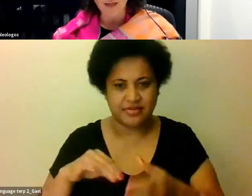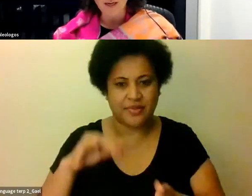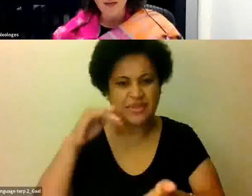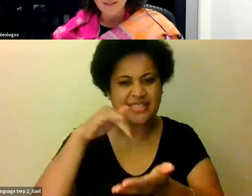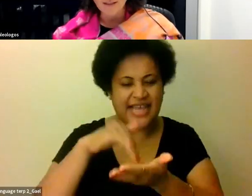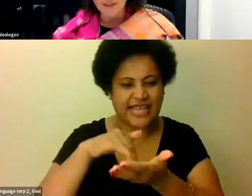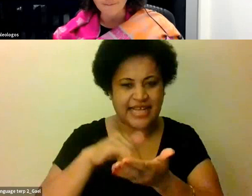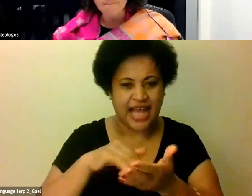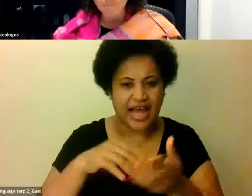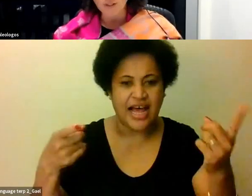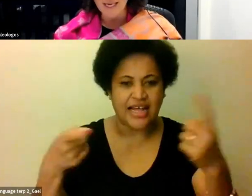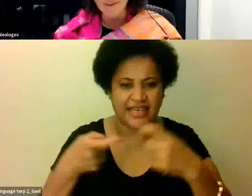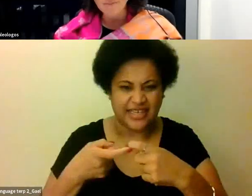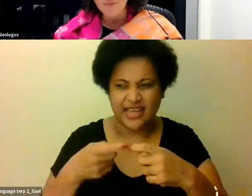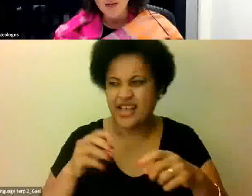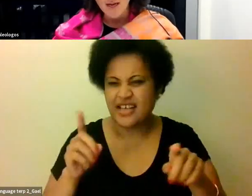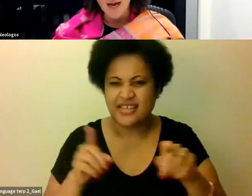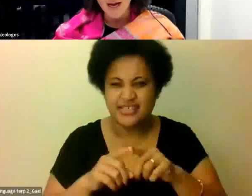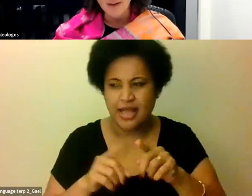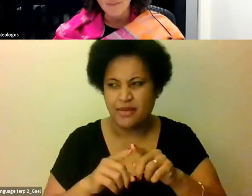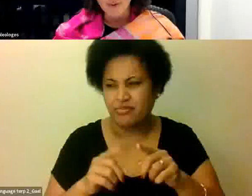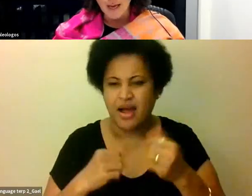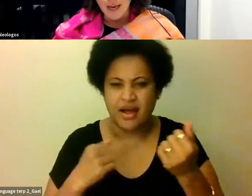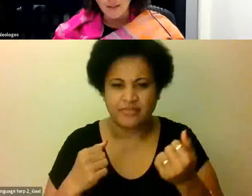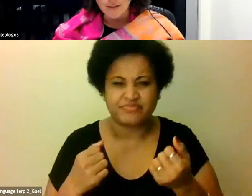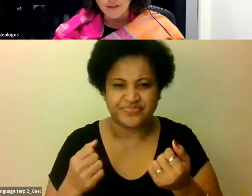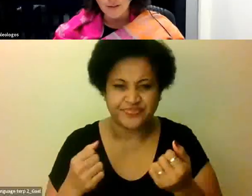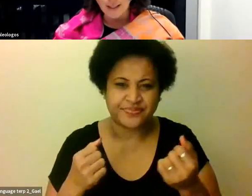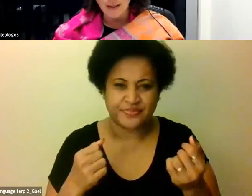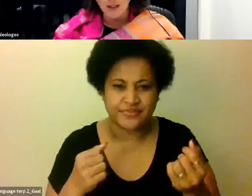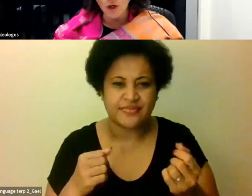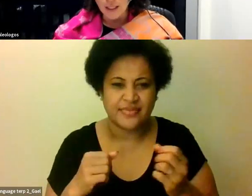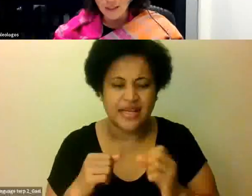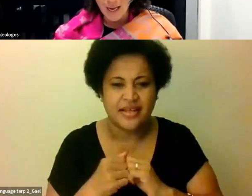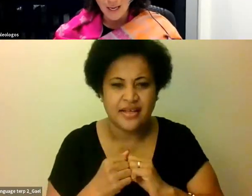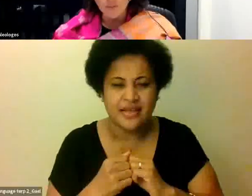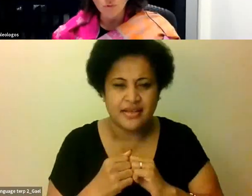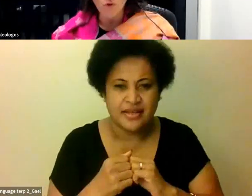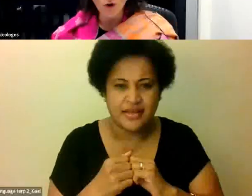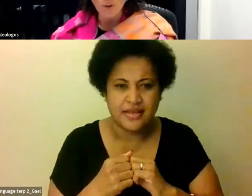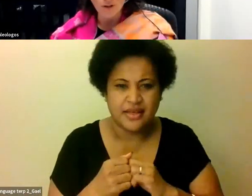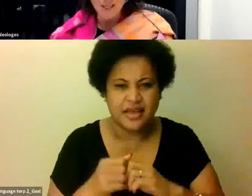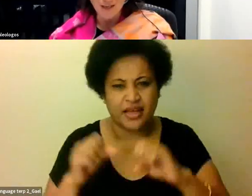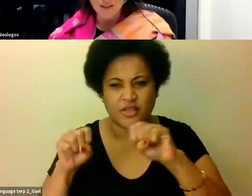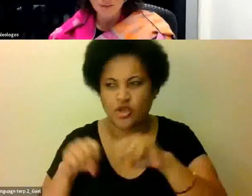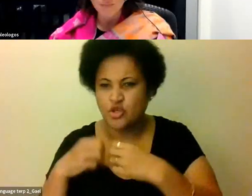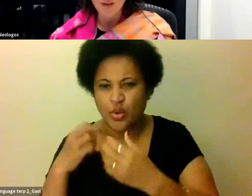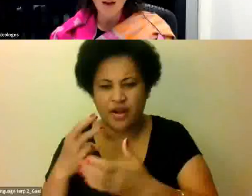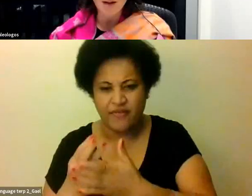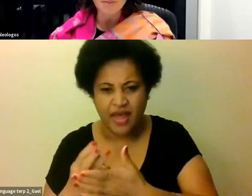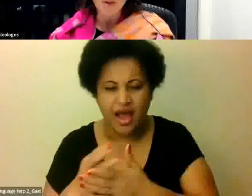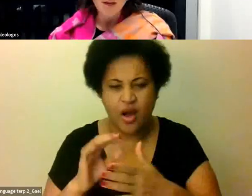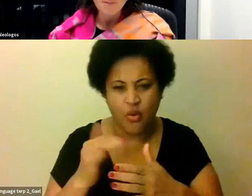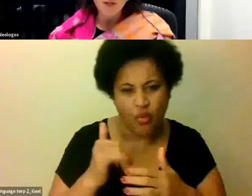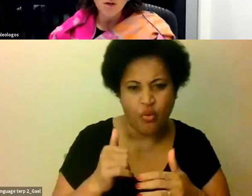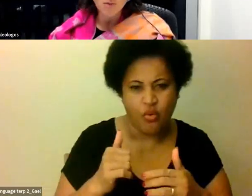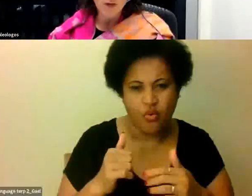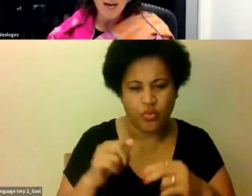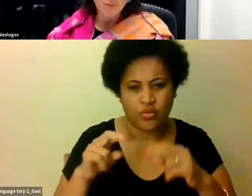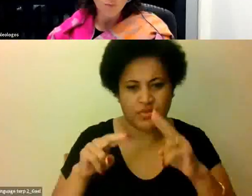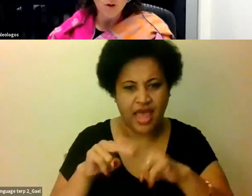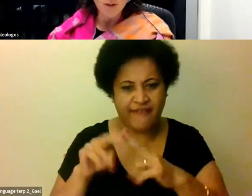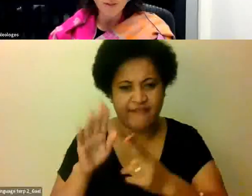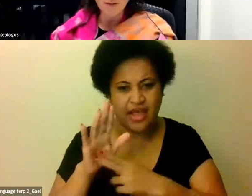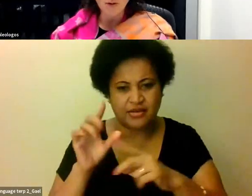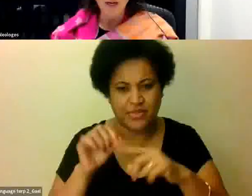Recovery System or Scheme. And it got nicknamed RoboDebt because